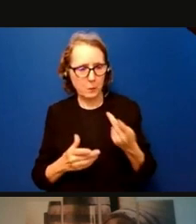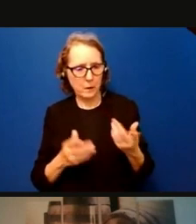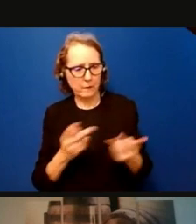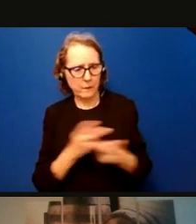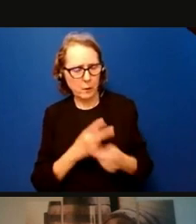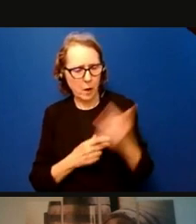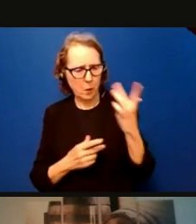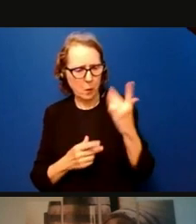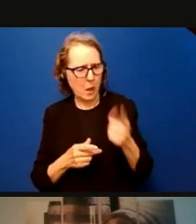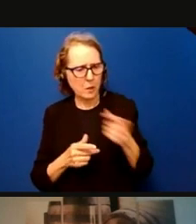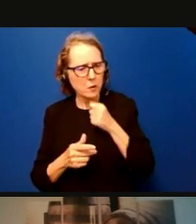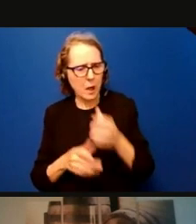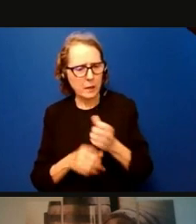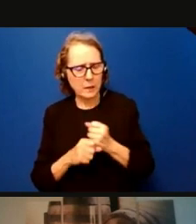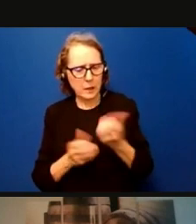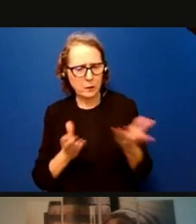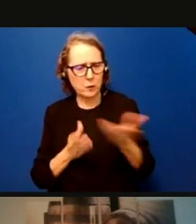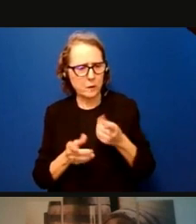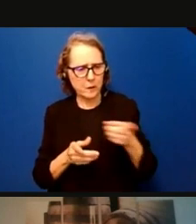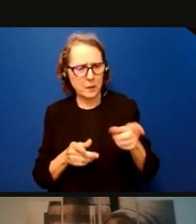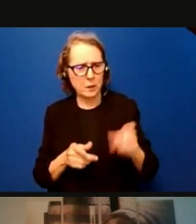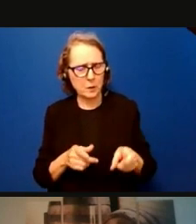they're not getting the service that they need.